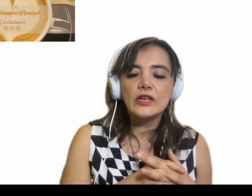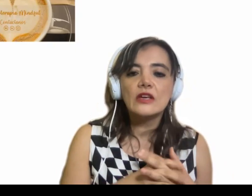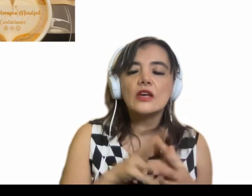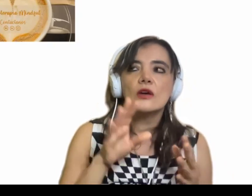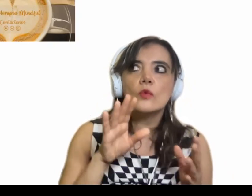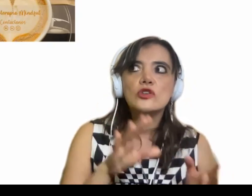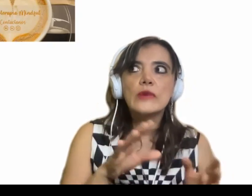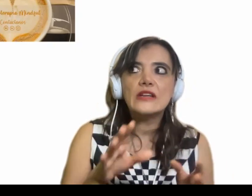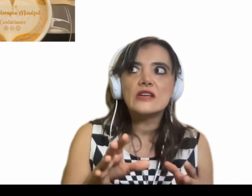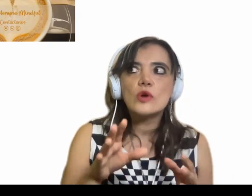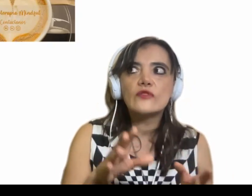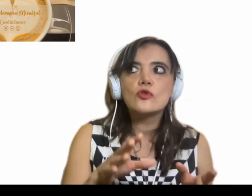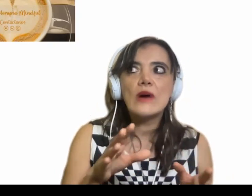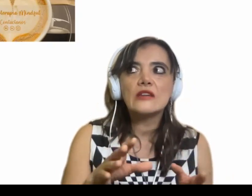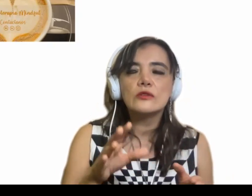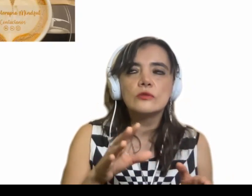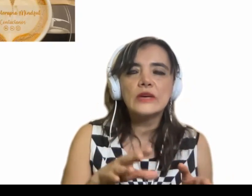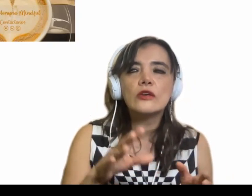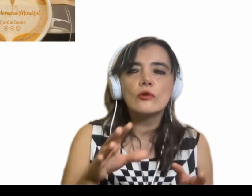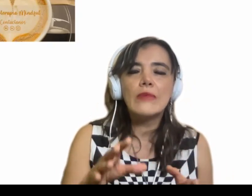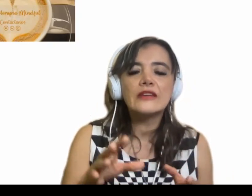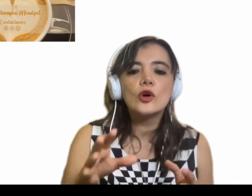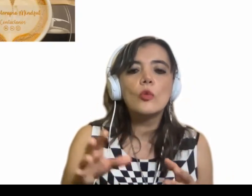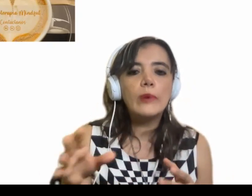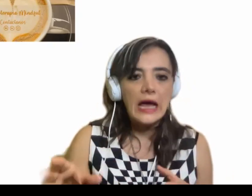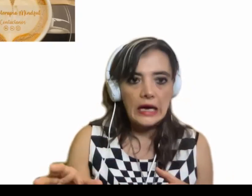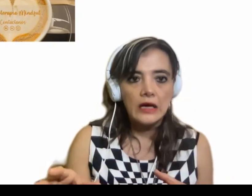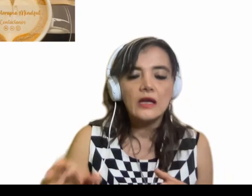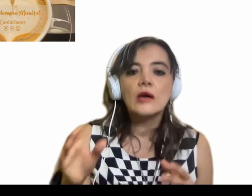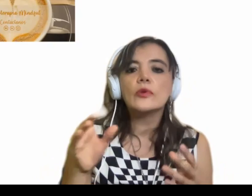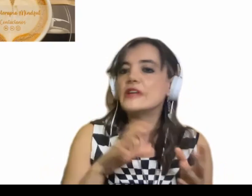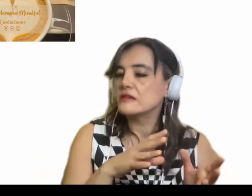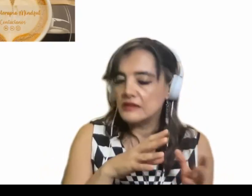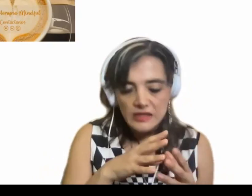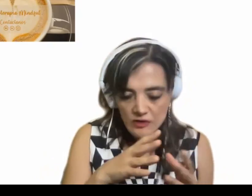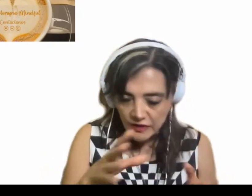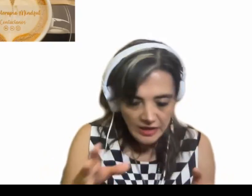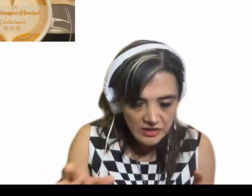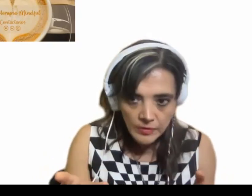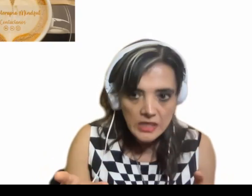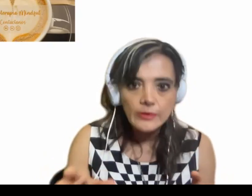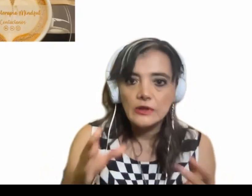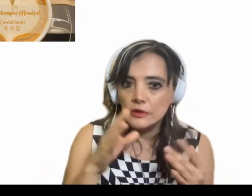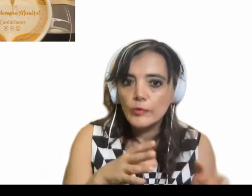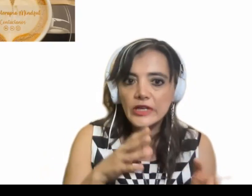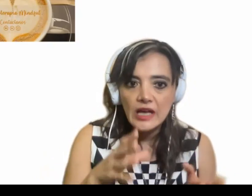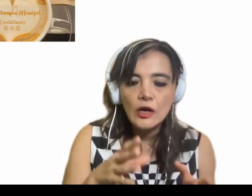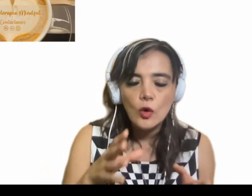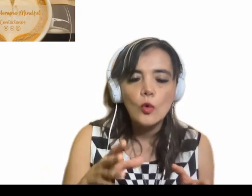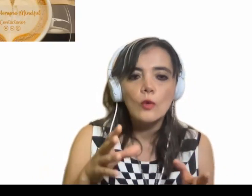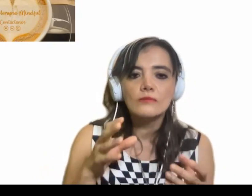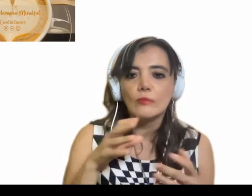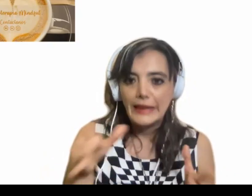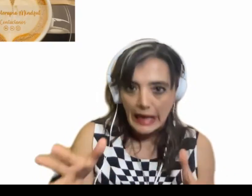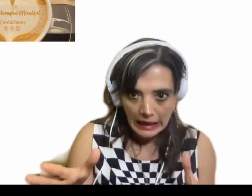would tell me, when you meditate, you have to make your mind go blank. But that is something that is impossible. Nobody can